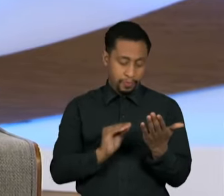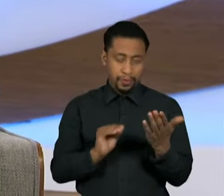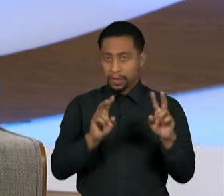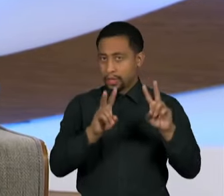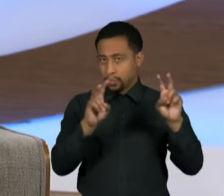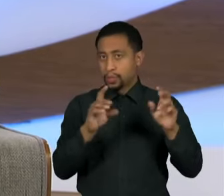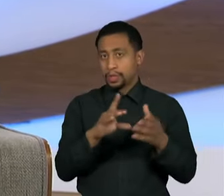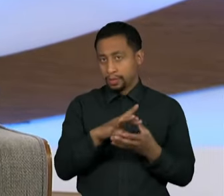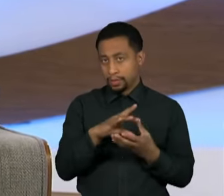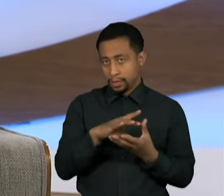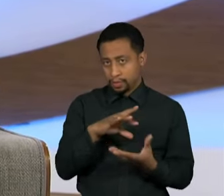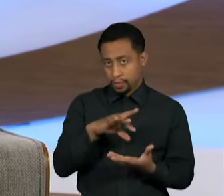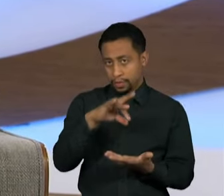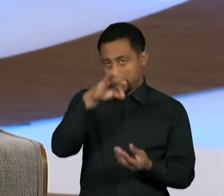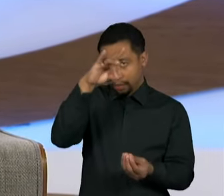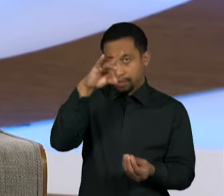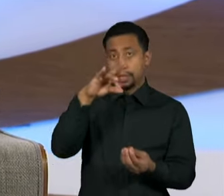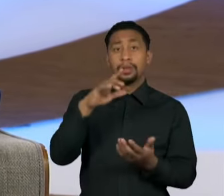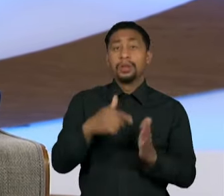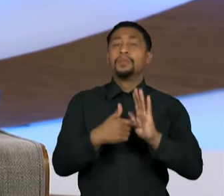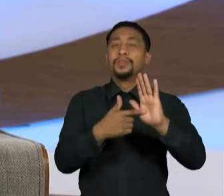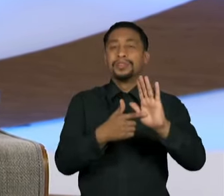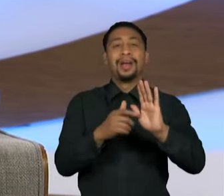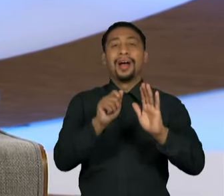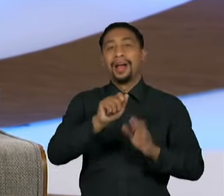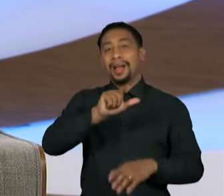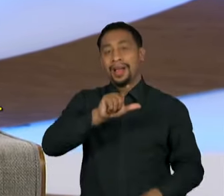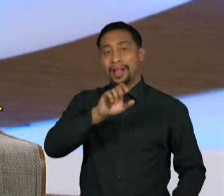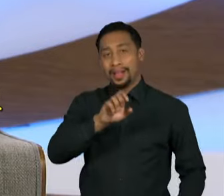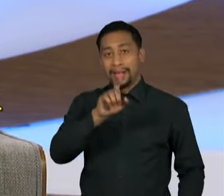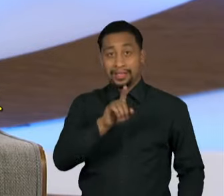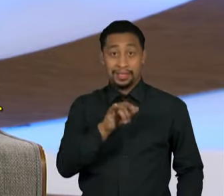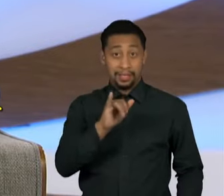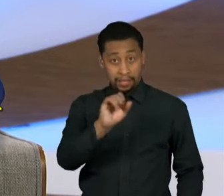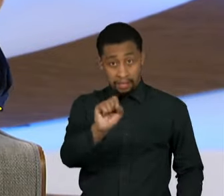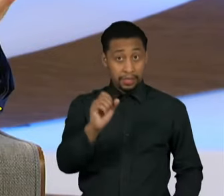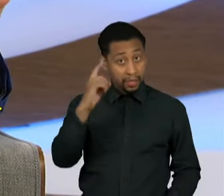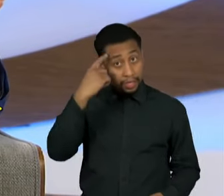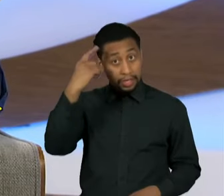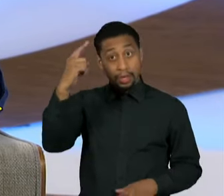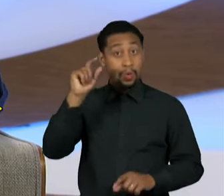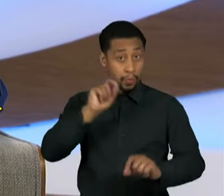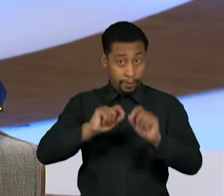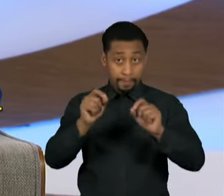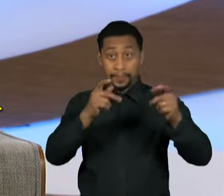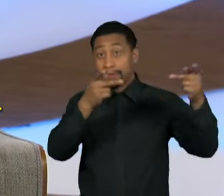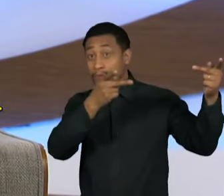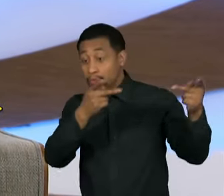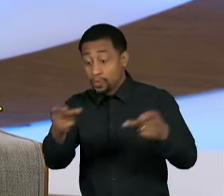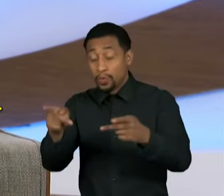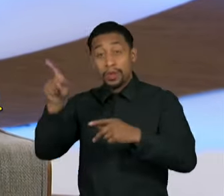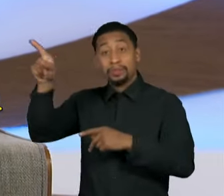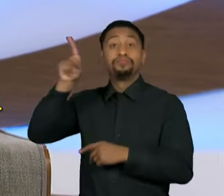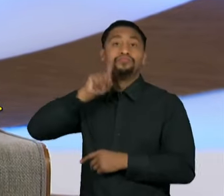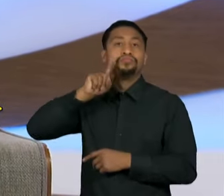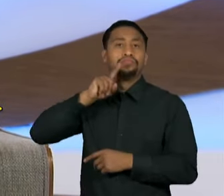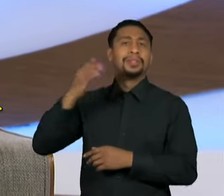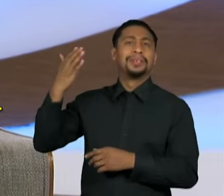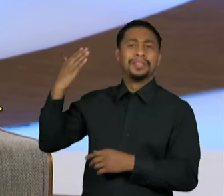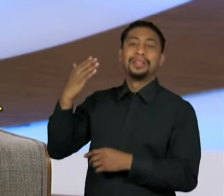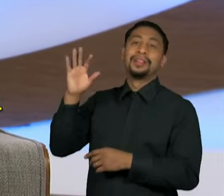to revive the idea of Alexis de Tocqueville, who, when he visited America, this French